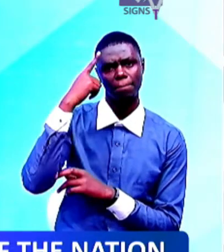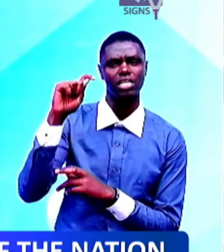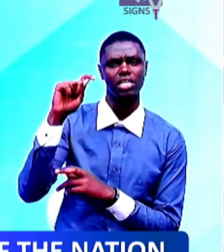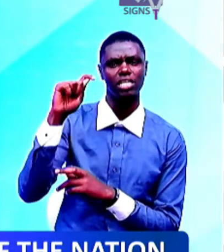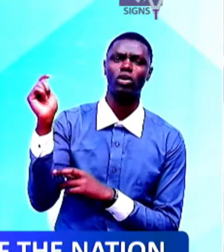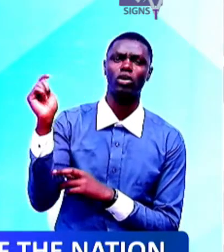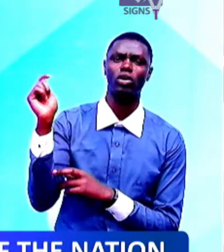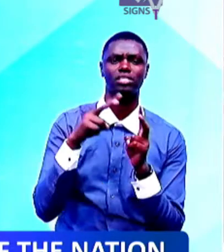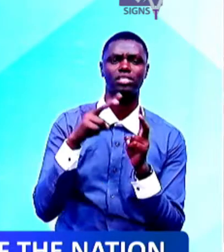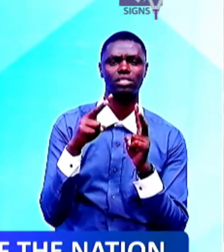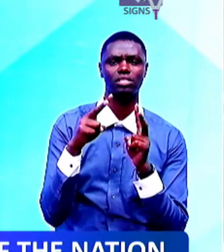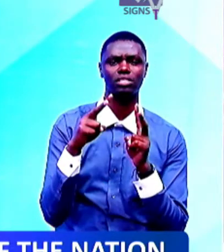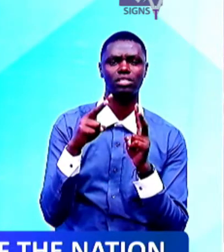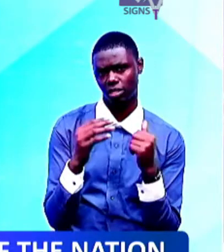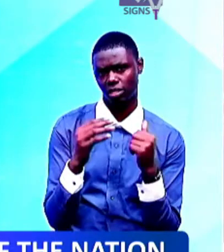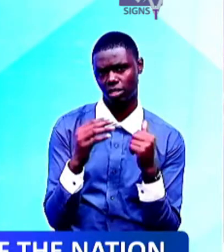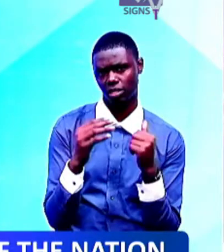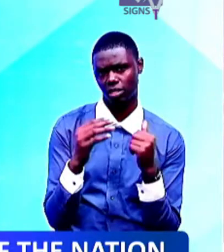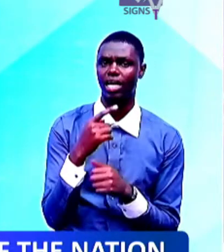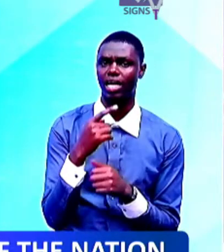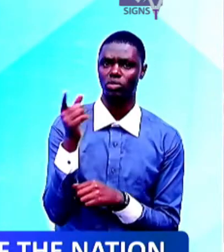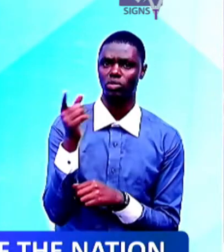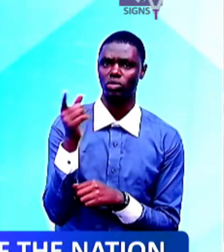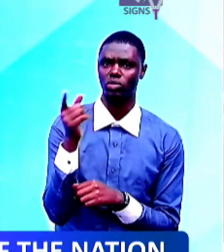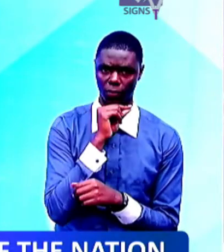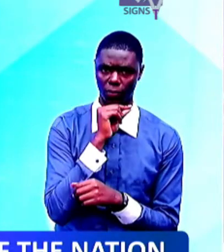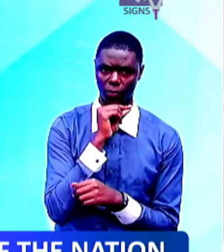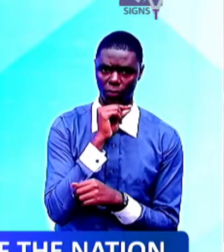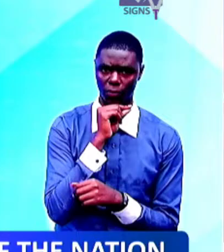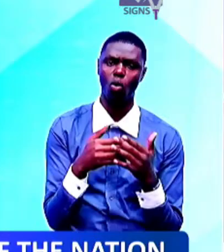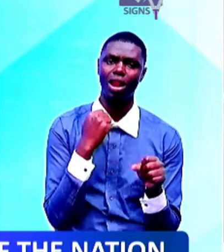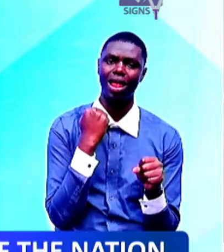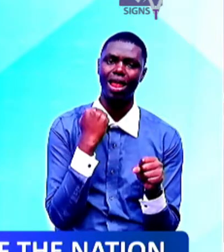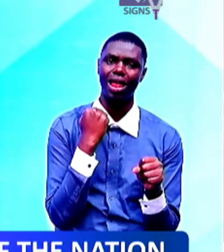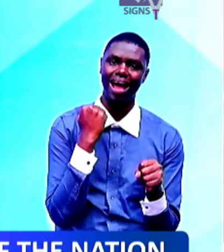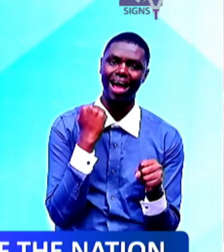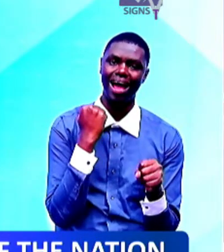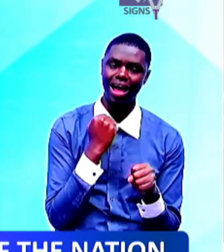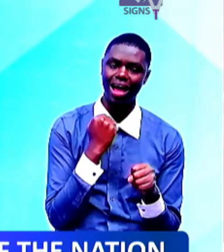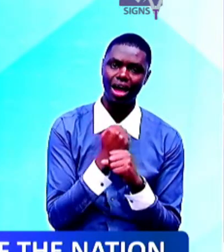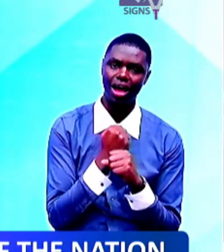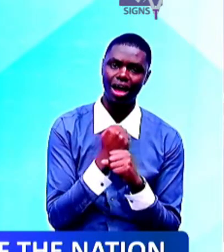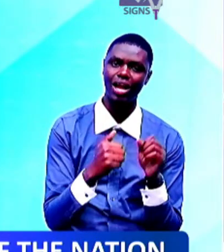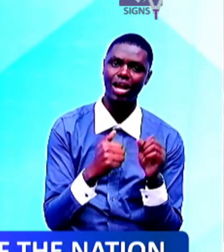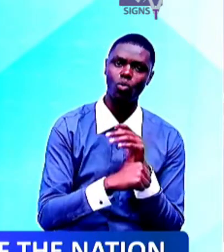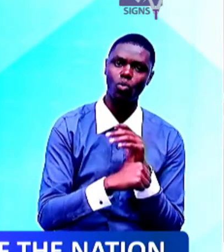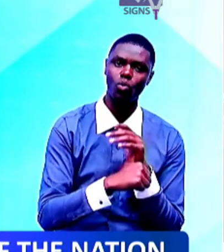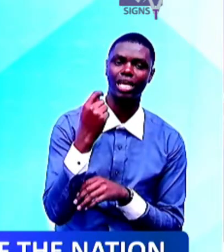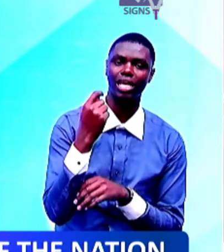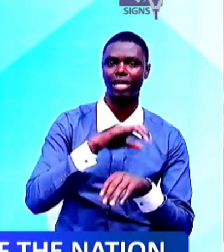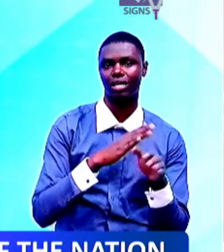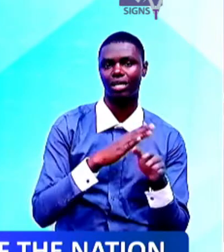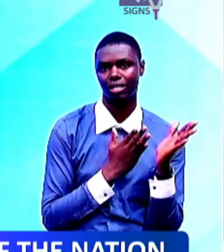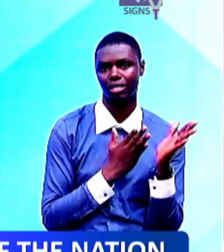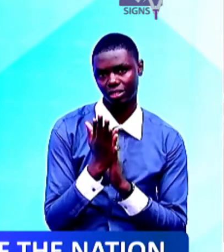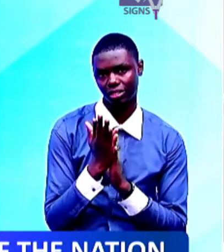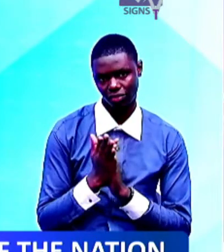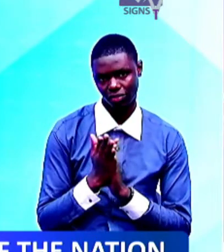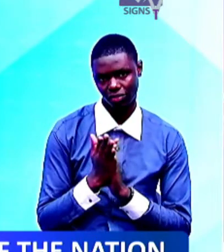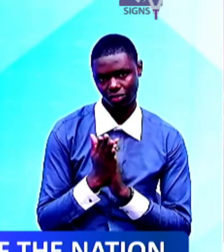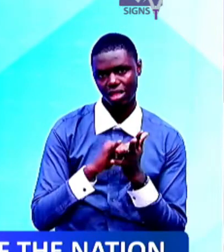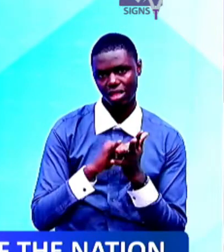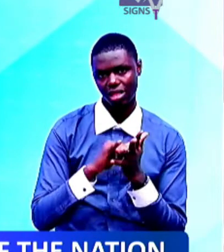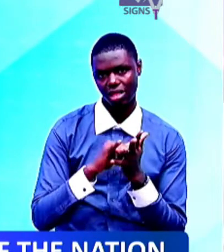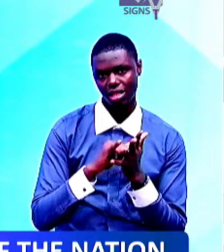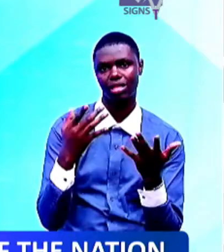simple. That, as you've said, that every hard-working Kenyan gets the services that they